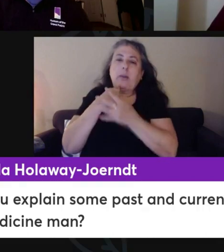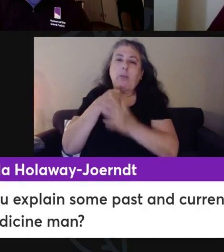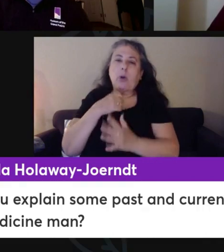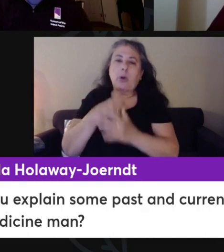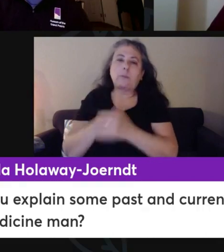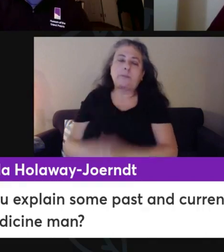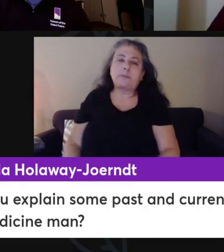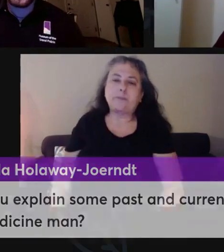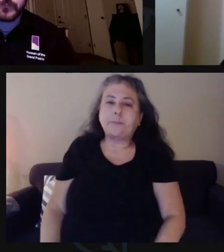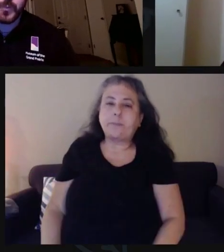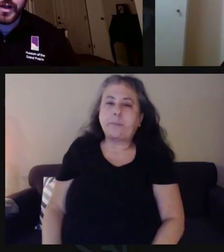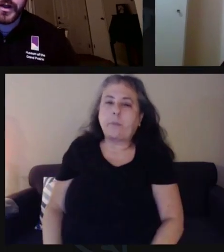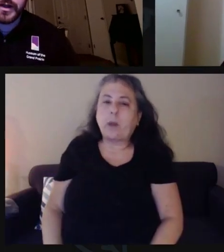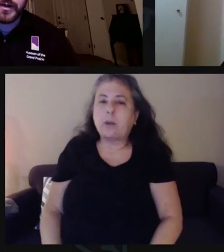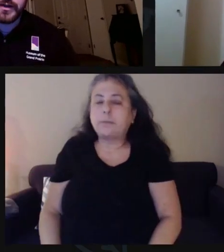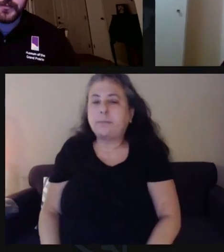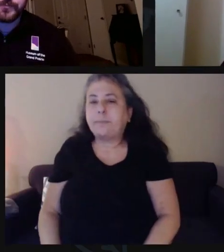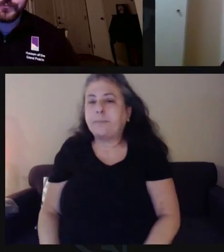Okay.